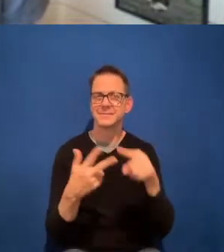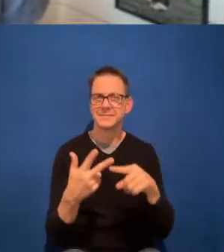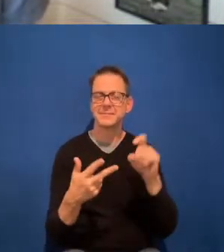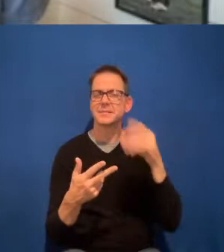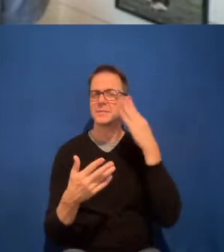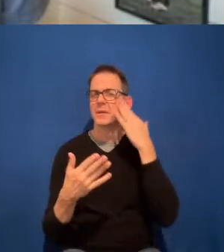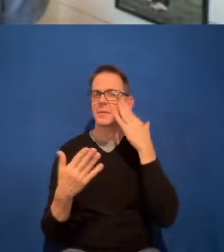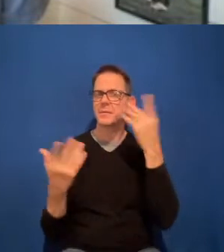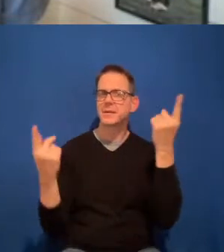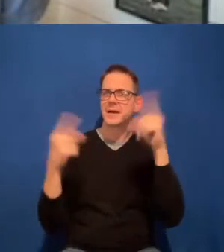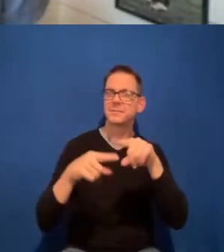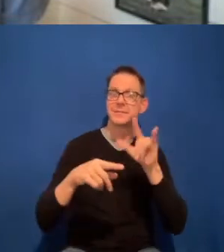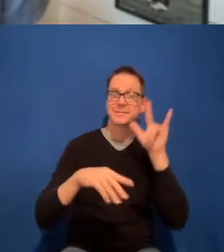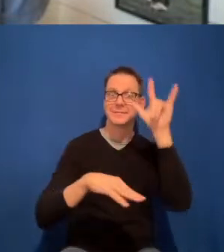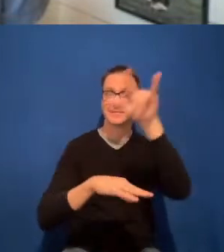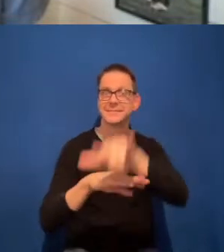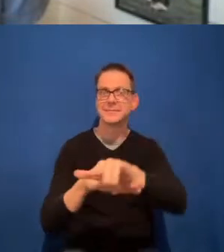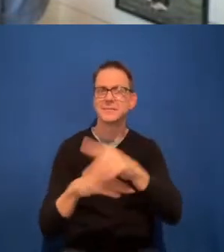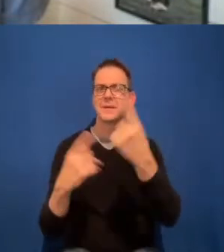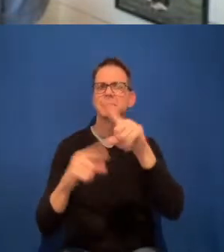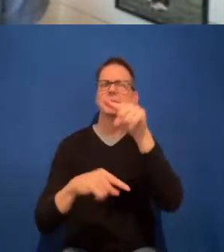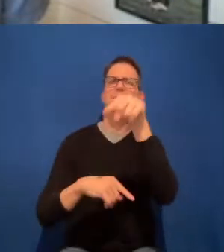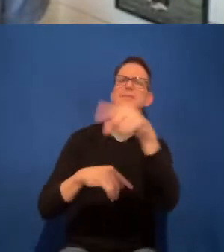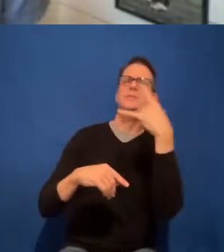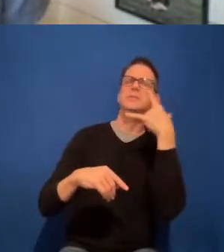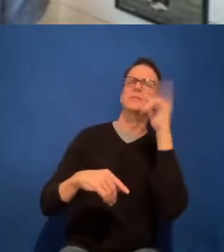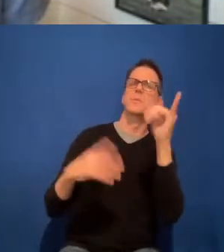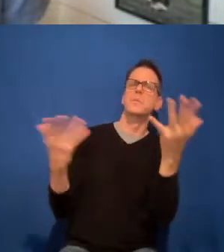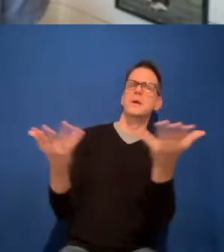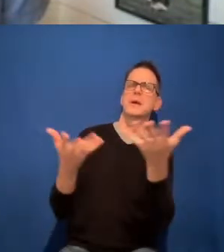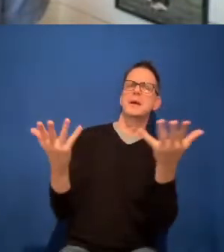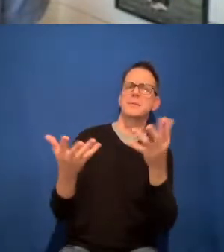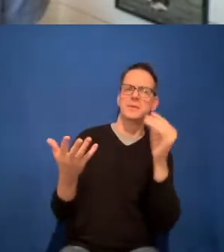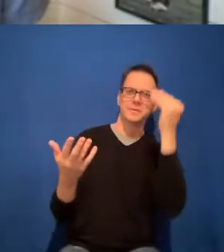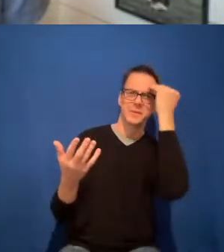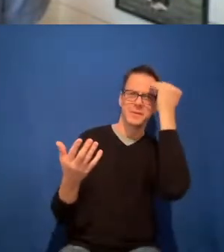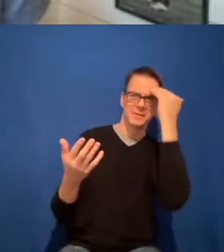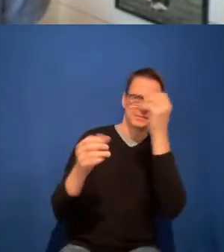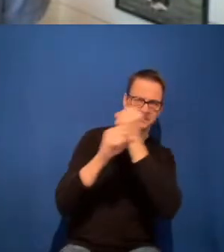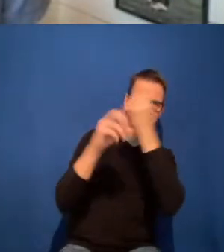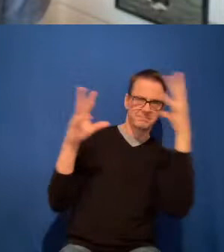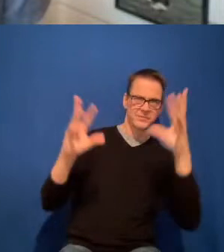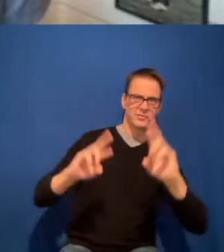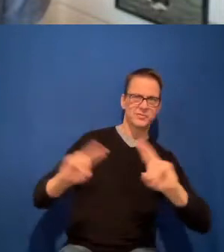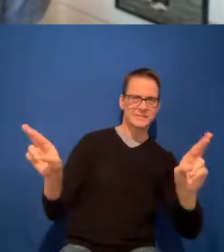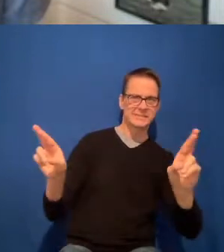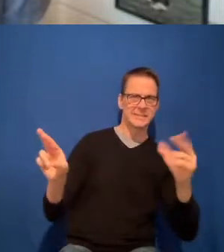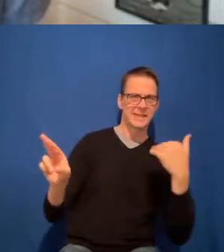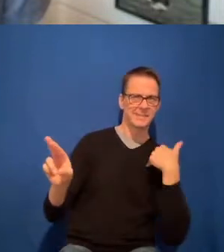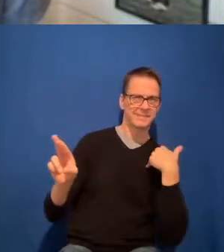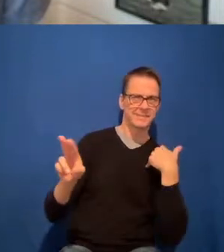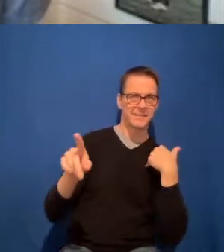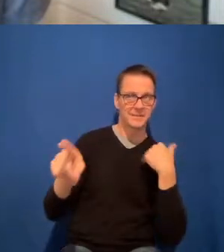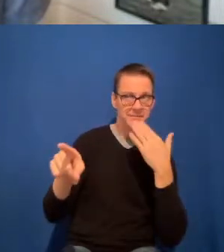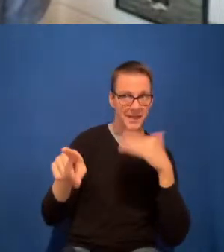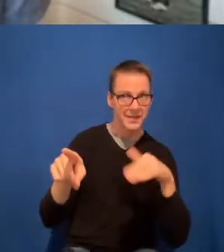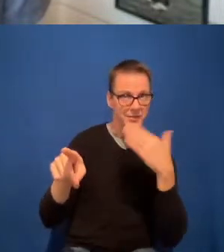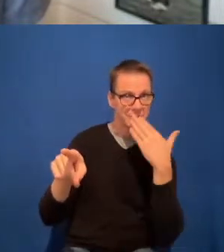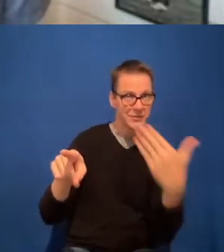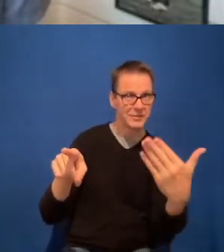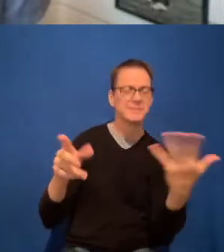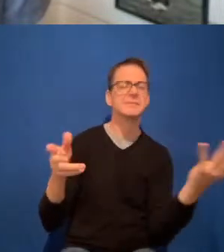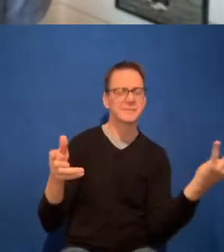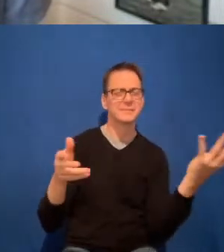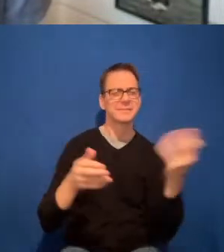what's happening in the place that you are going to. That way you do have a complete picture of how bad things are in the place